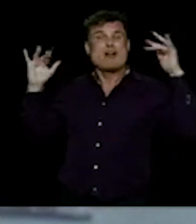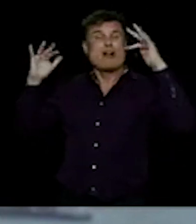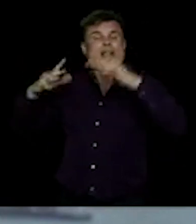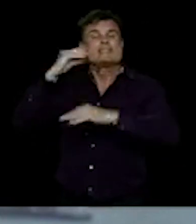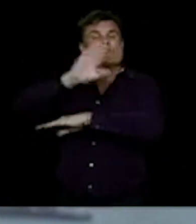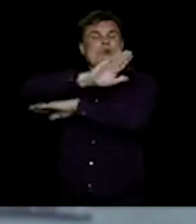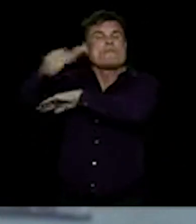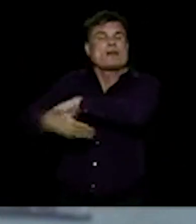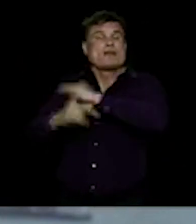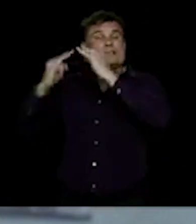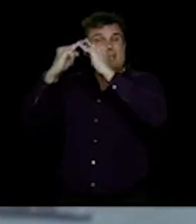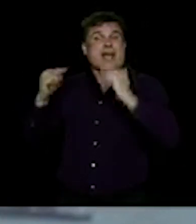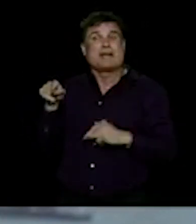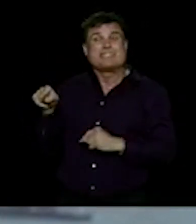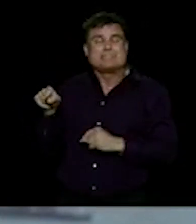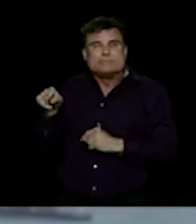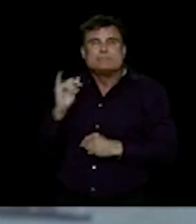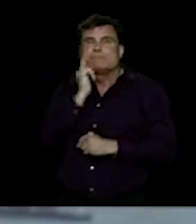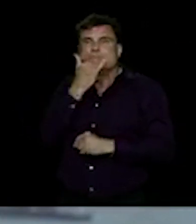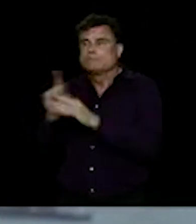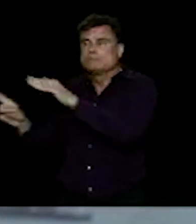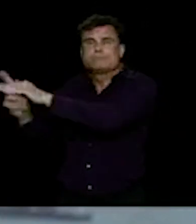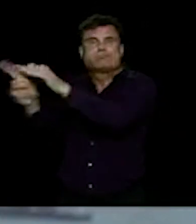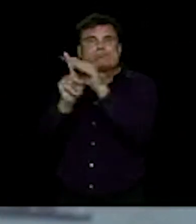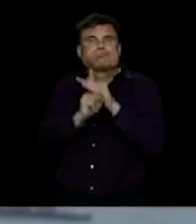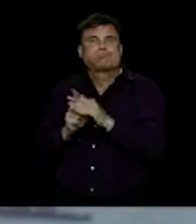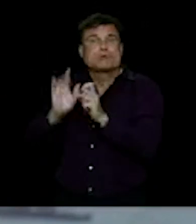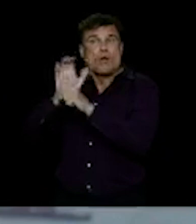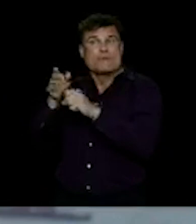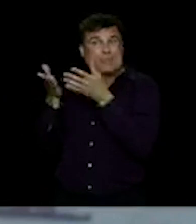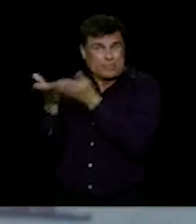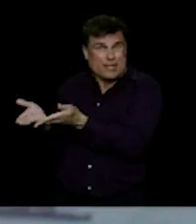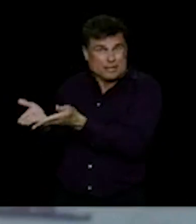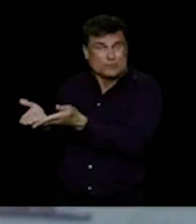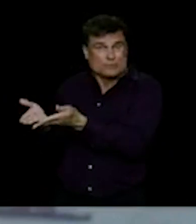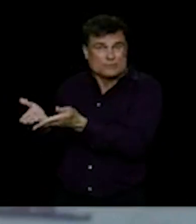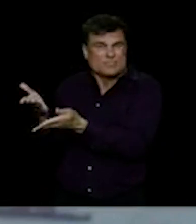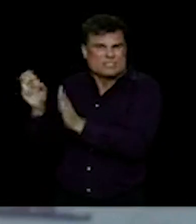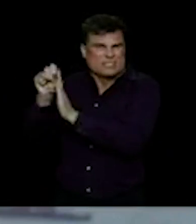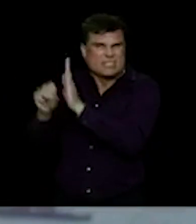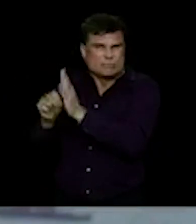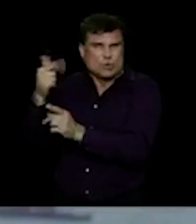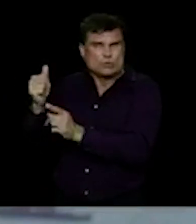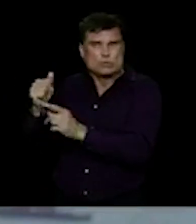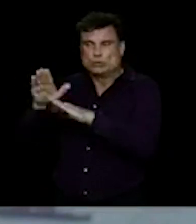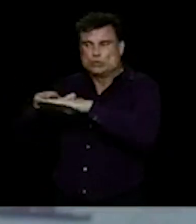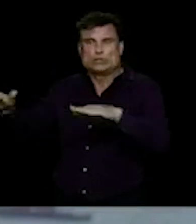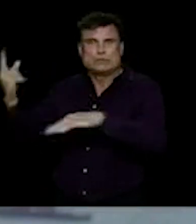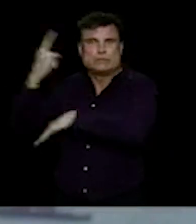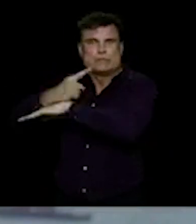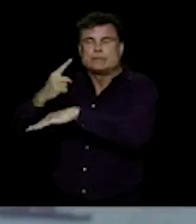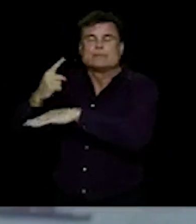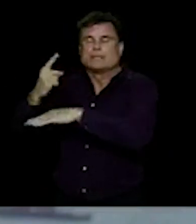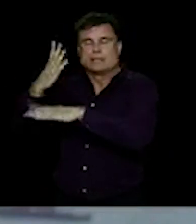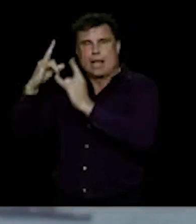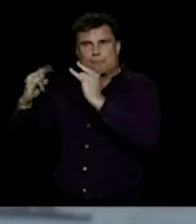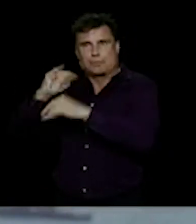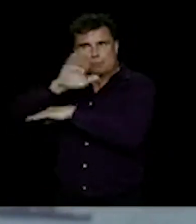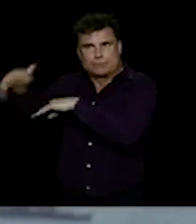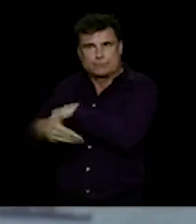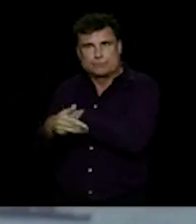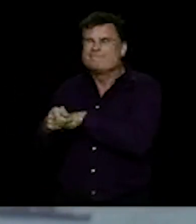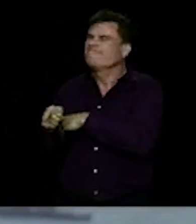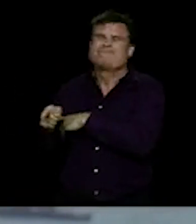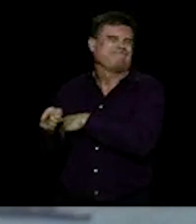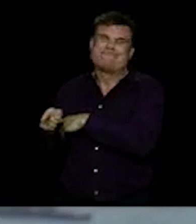transmission. And, these were things that we were considering very early on. All of these decisions that we have made have really